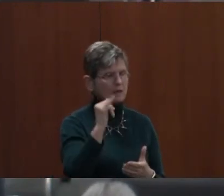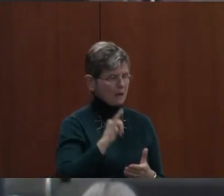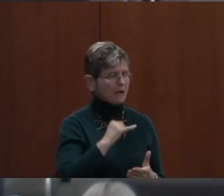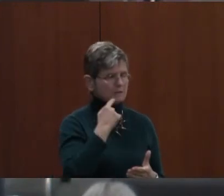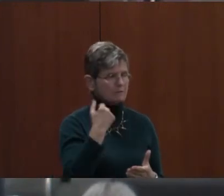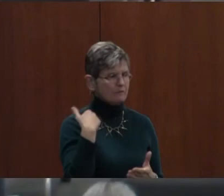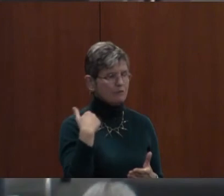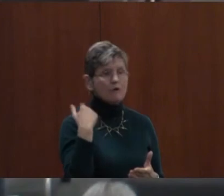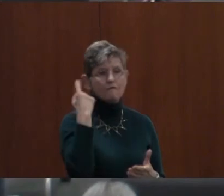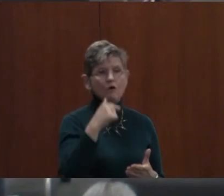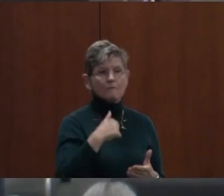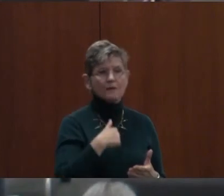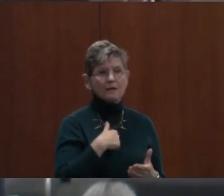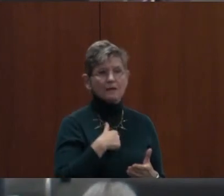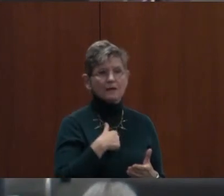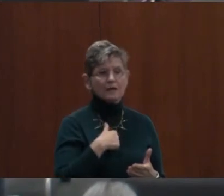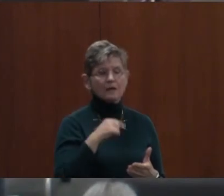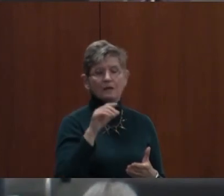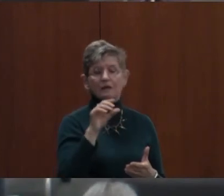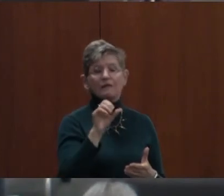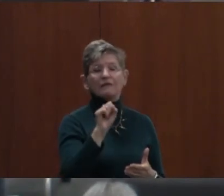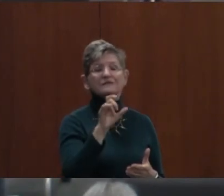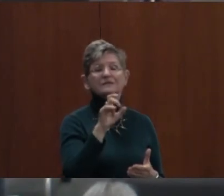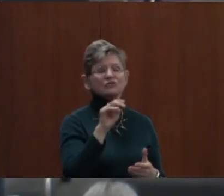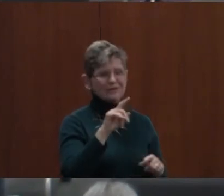for me, the session can never end too soon,